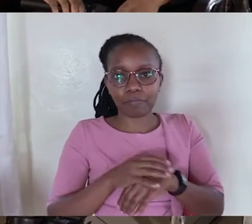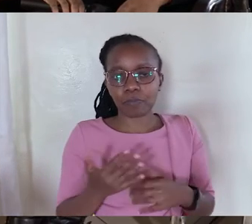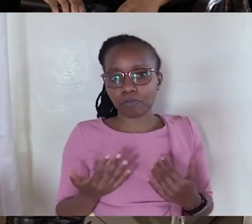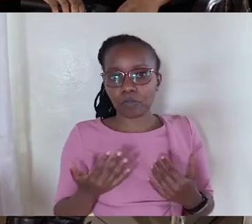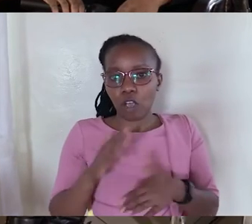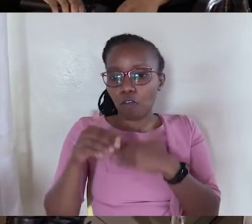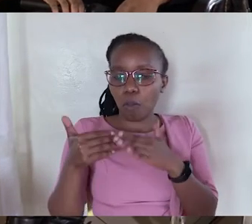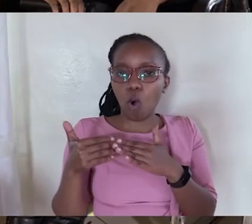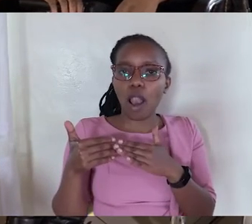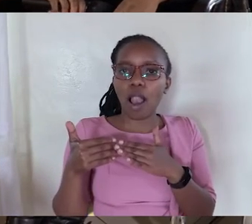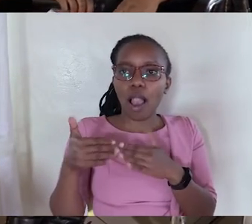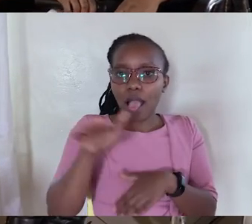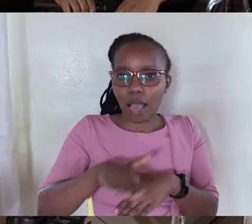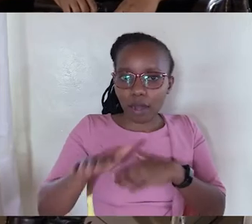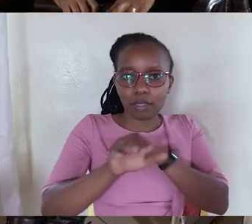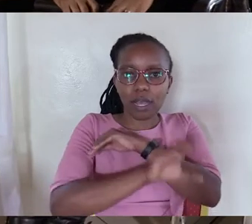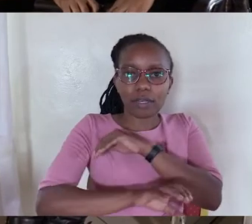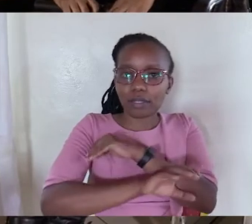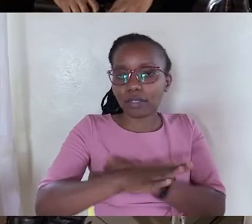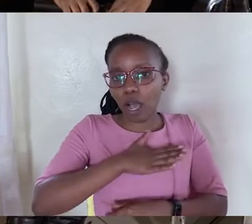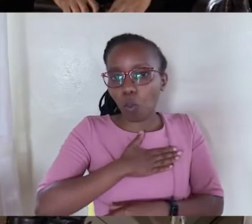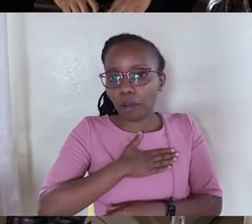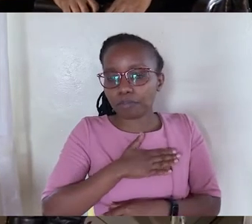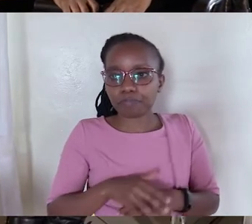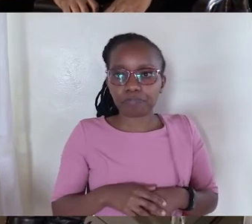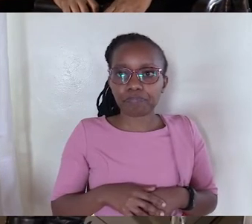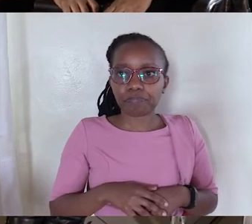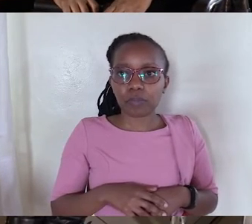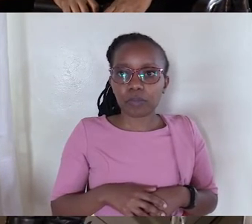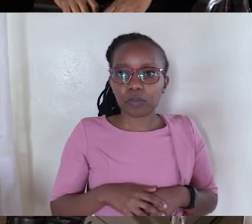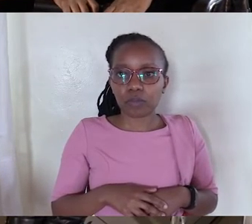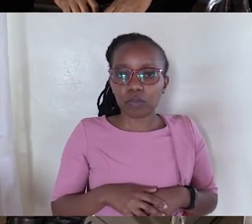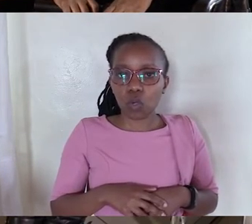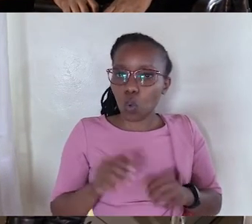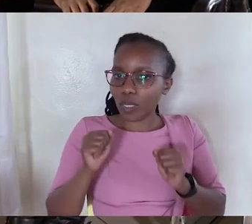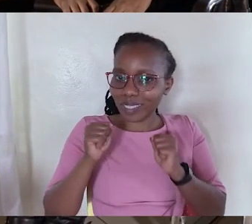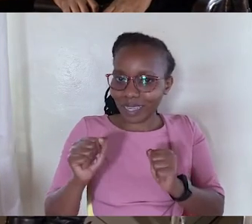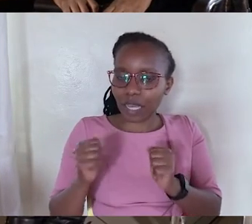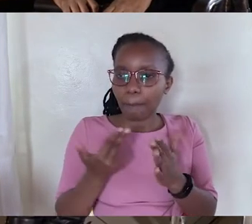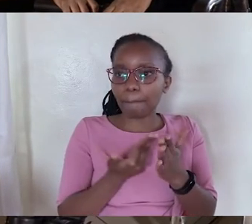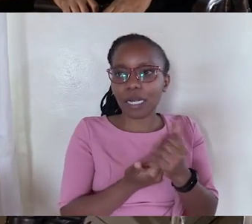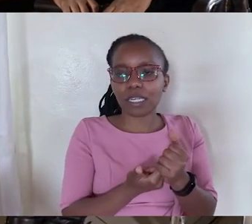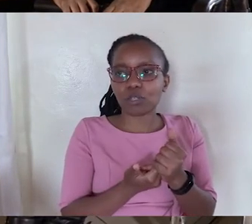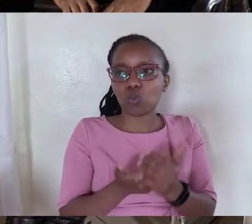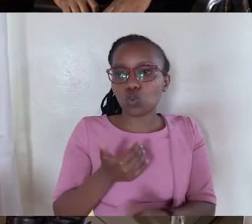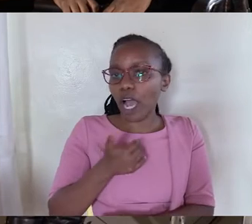from all corners of our country. We've gone further to ensure that we strengthen the partnerships that we've